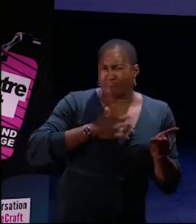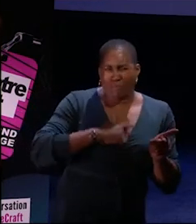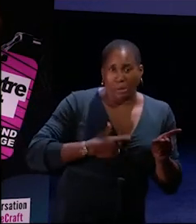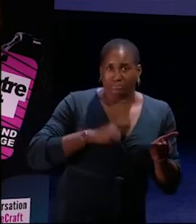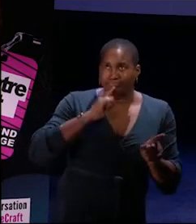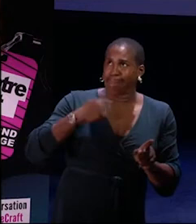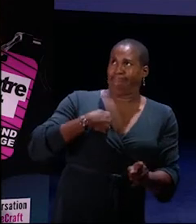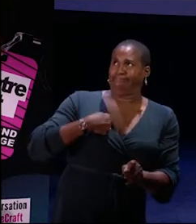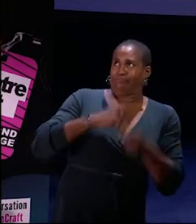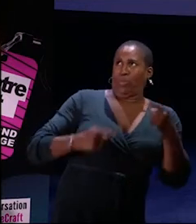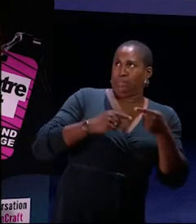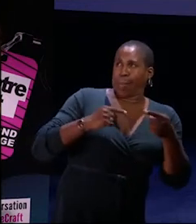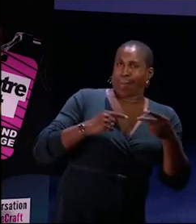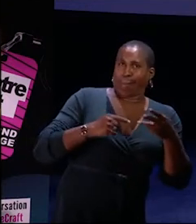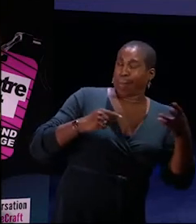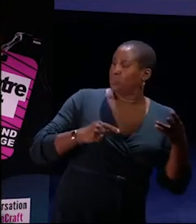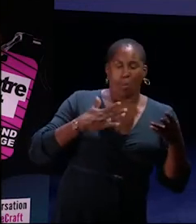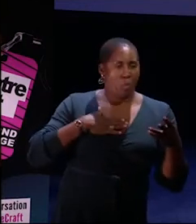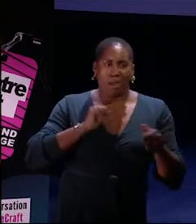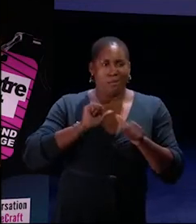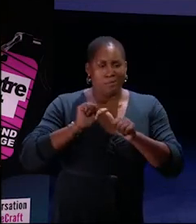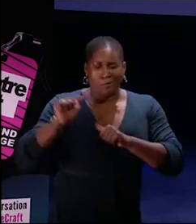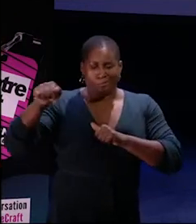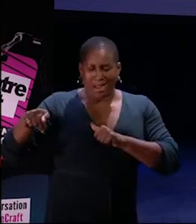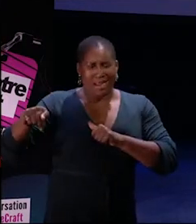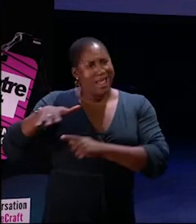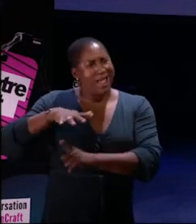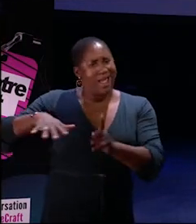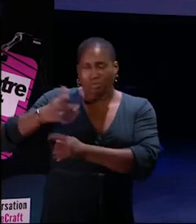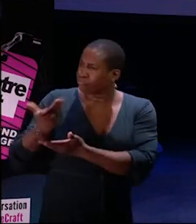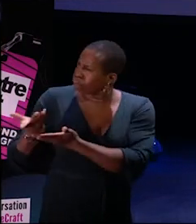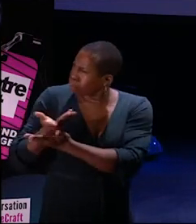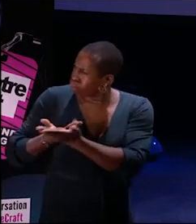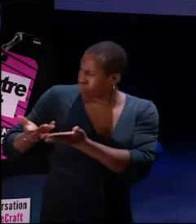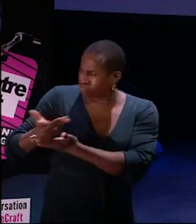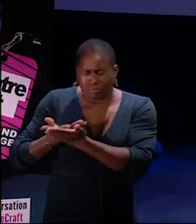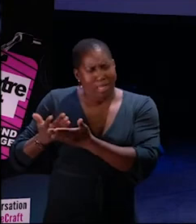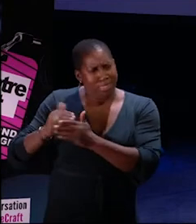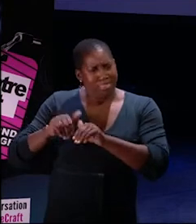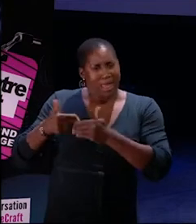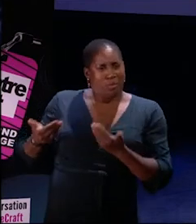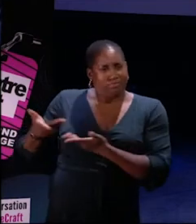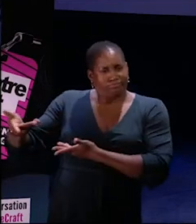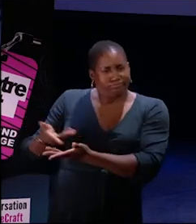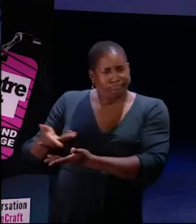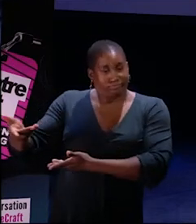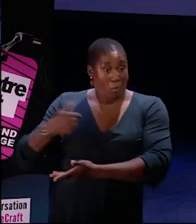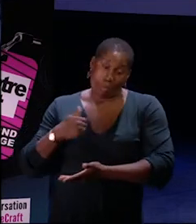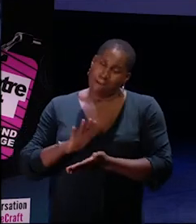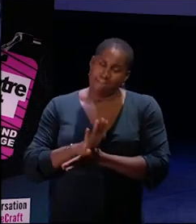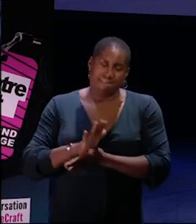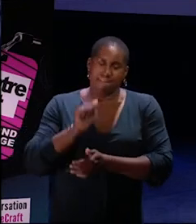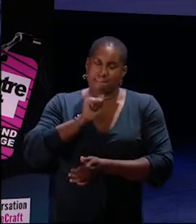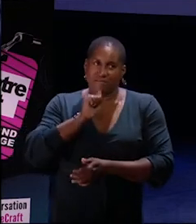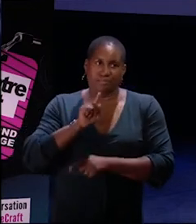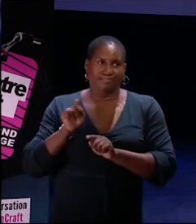we're sharing conversation and developing language together, and that's what I really enjoy. So that's me. Well,